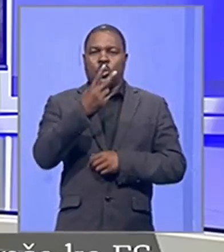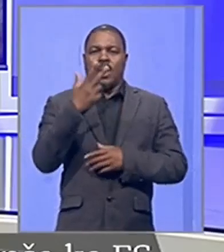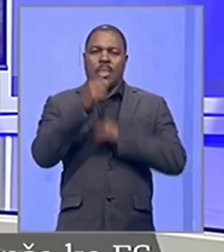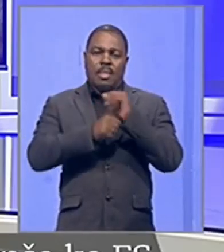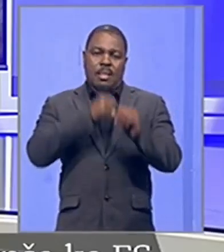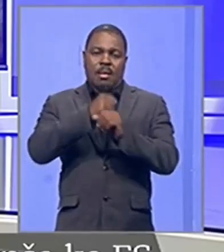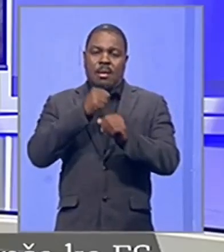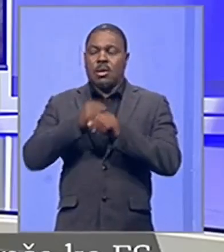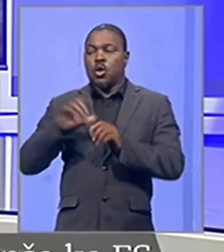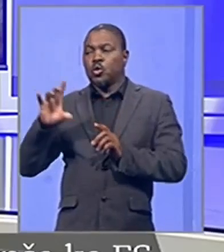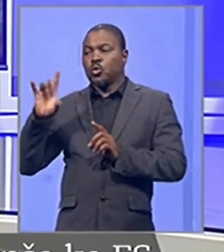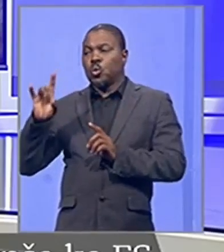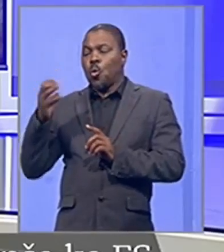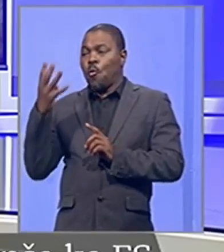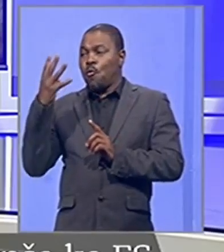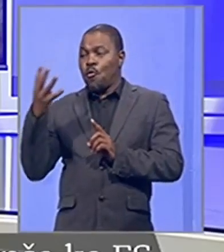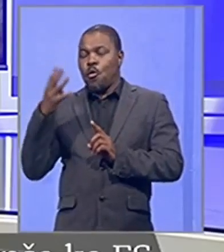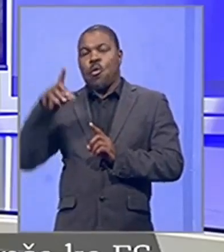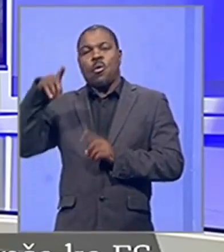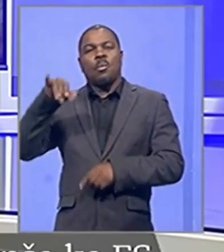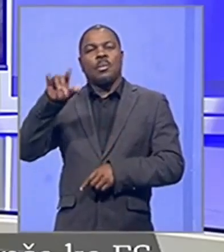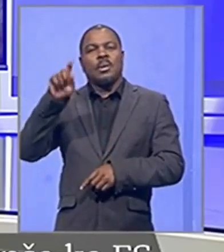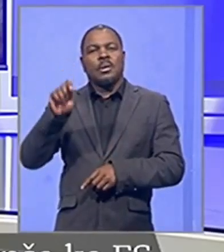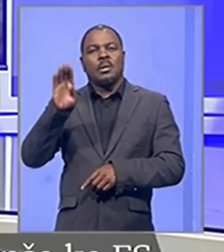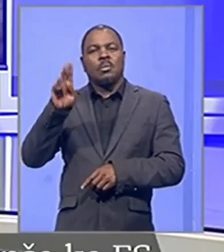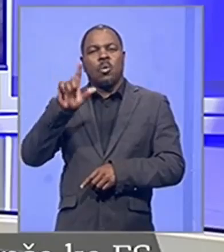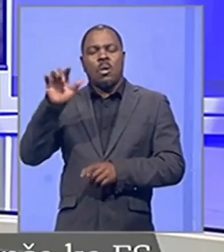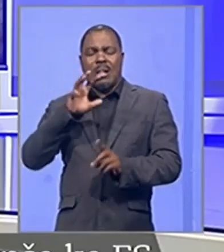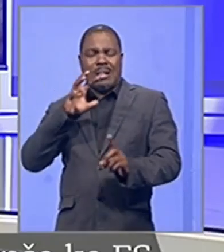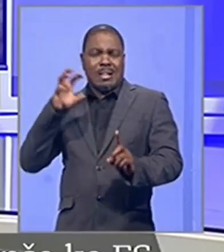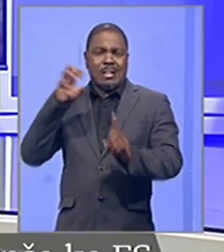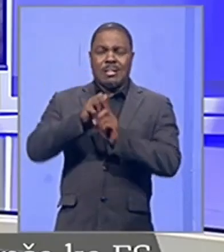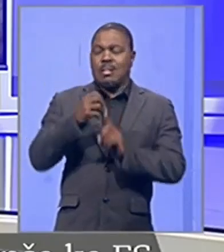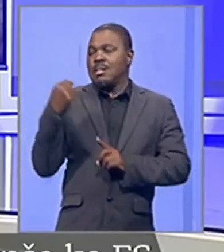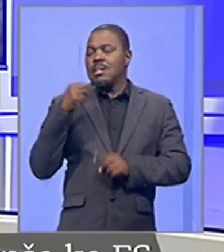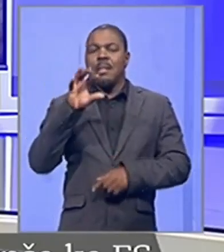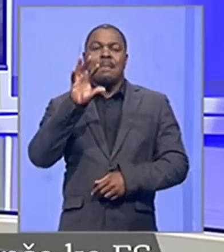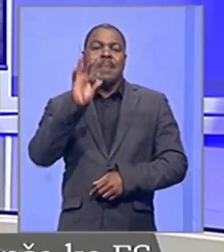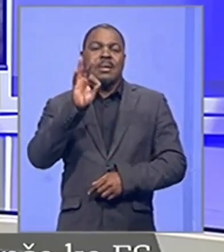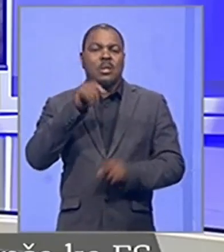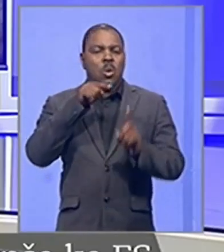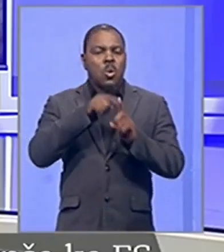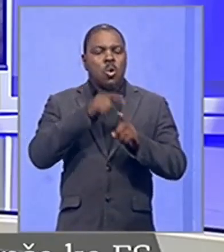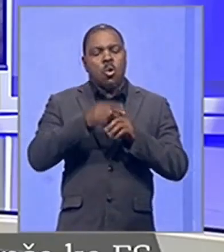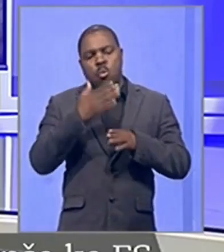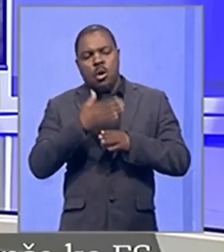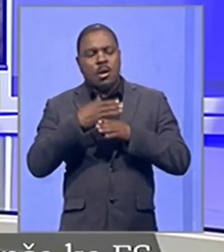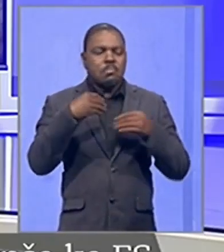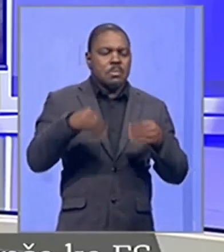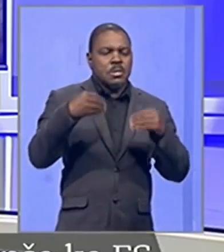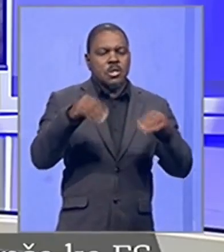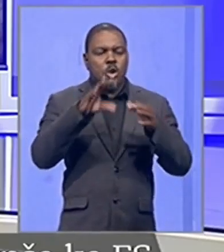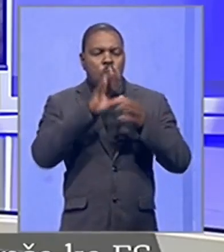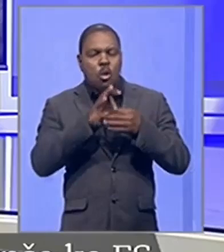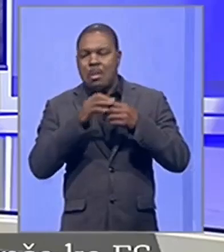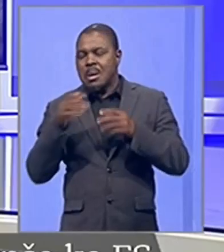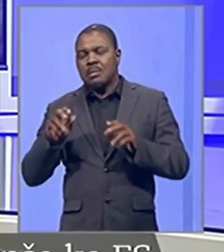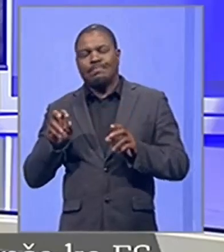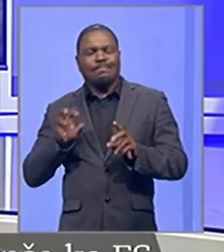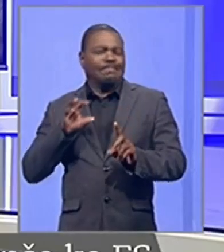28 ke dimpša tše 4 tša mohuta wa pitbull ka mošupologo ge a be a swaragane le mošomo wa ka